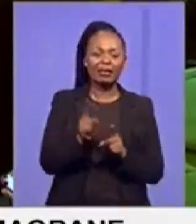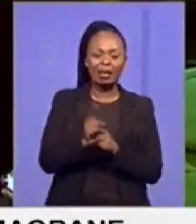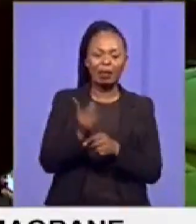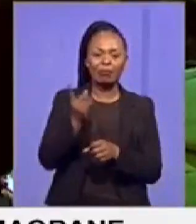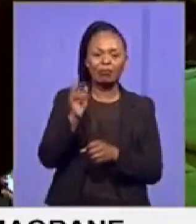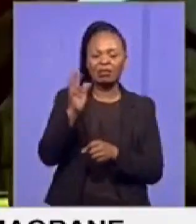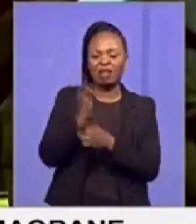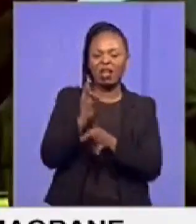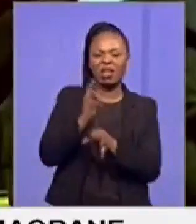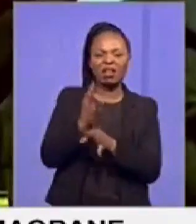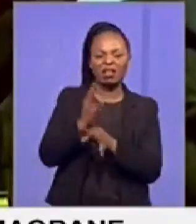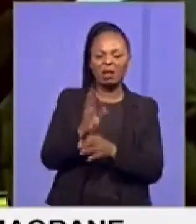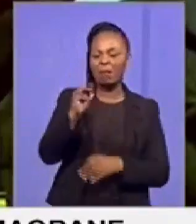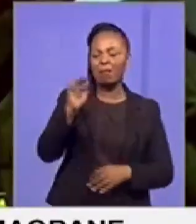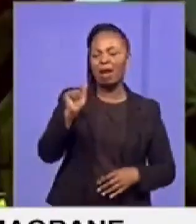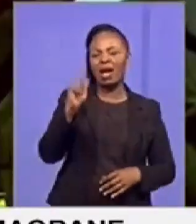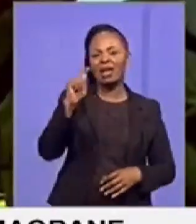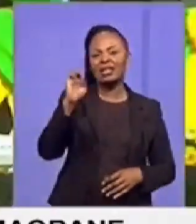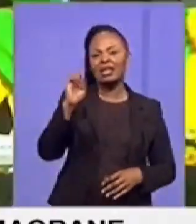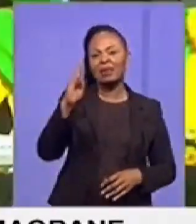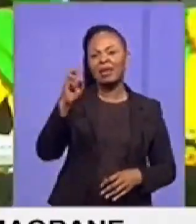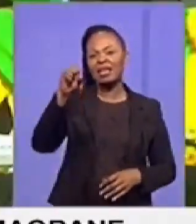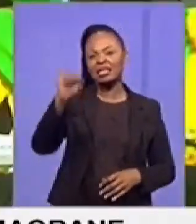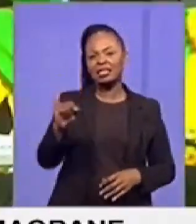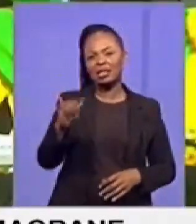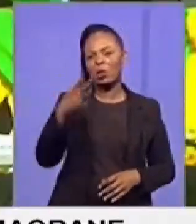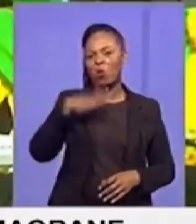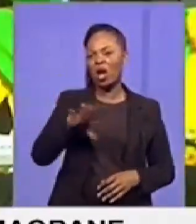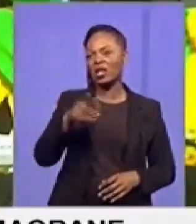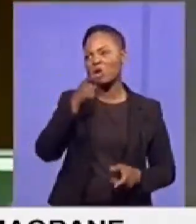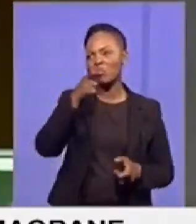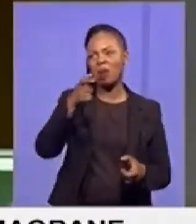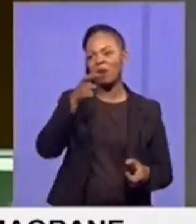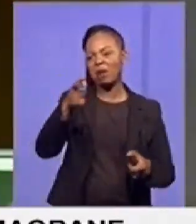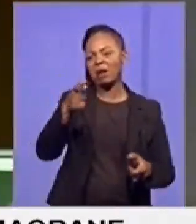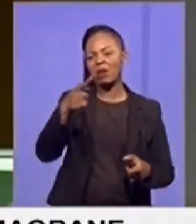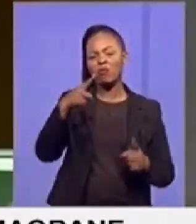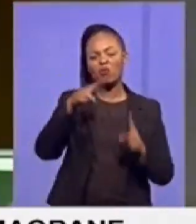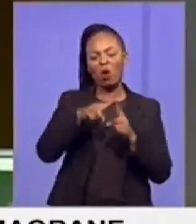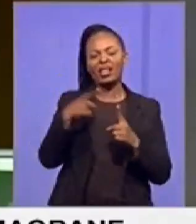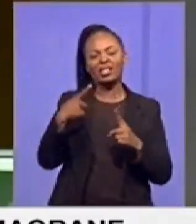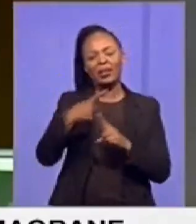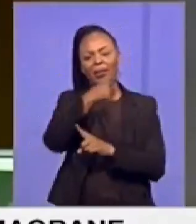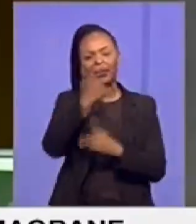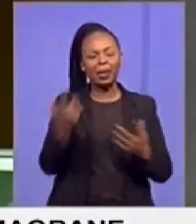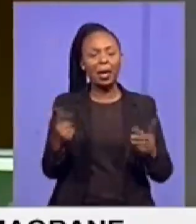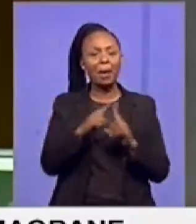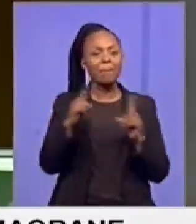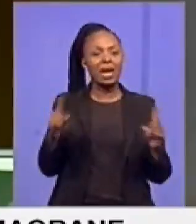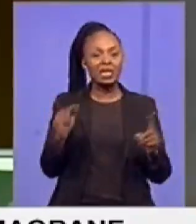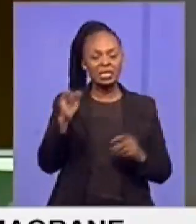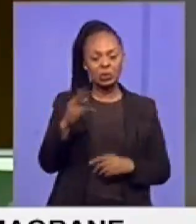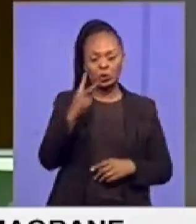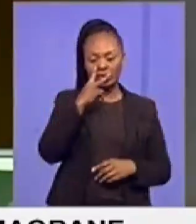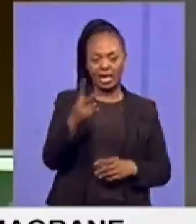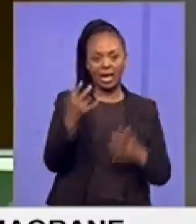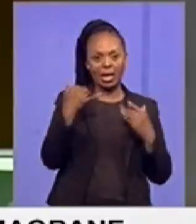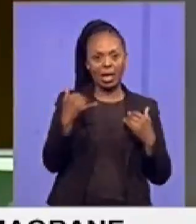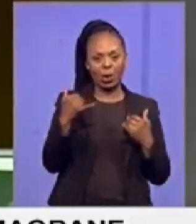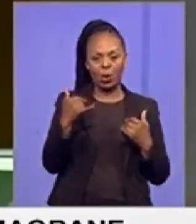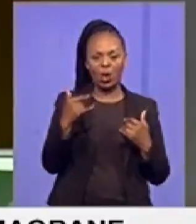Matebesi ba rata ho hlahisa dintho tse ileng hore mohlomong ha di sa le teng, empa ha o ka lebella ha